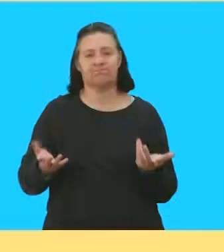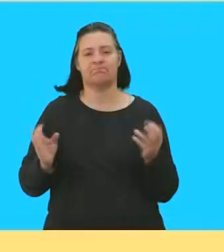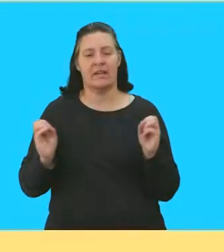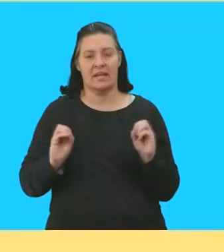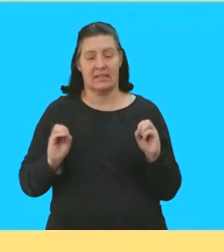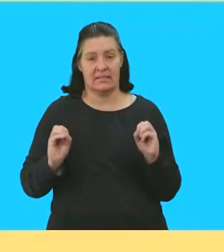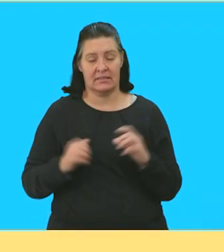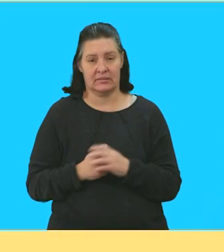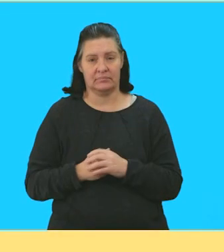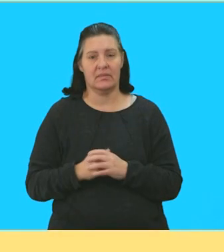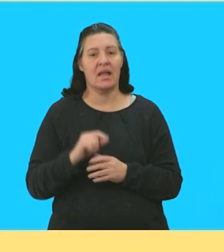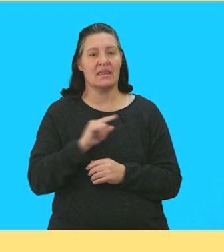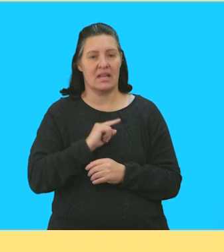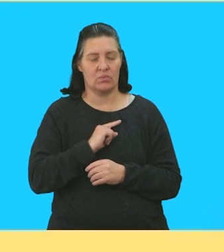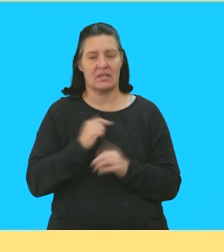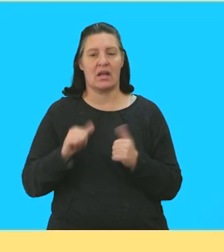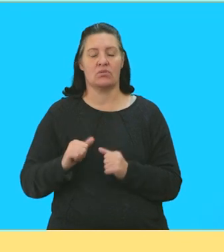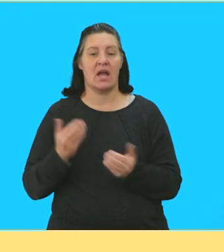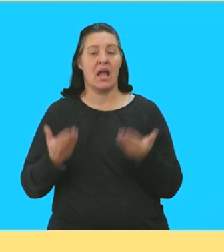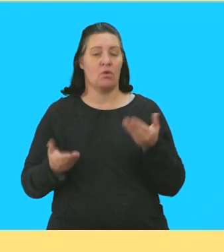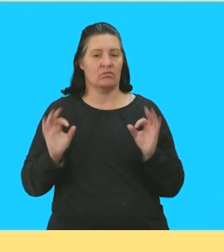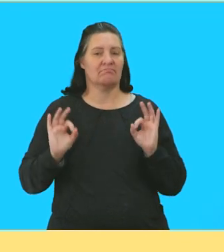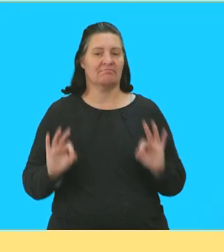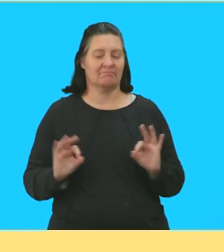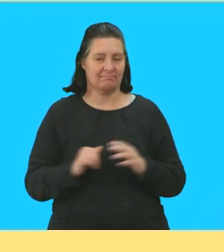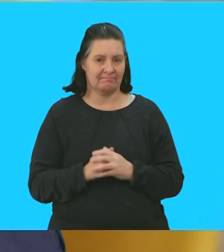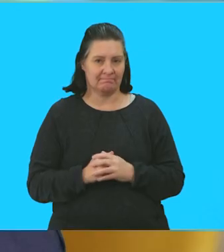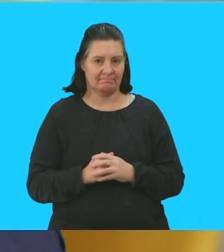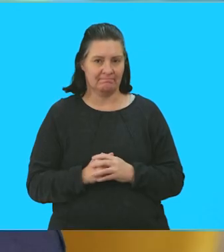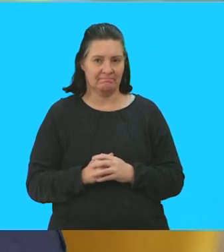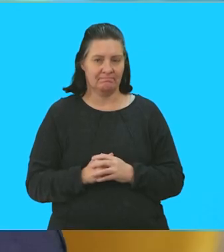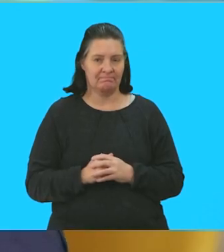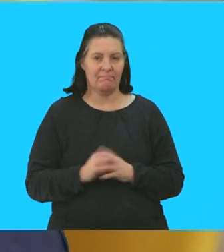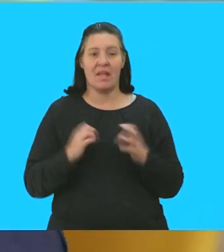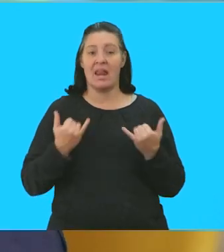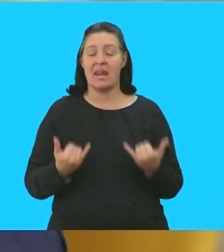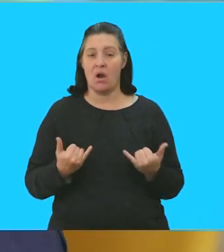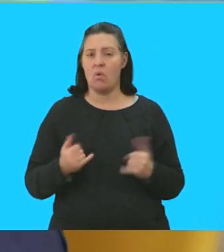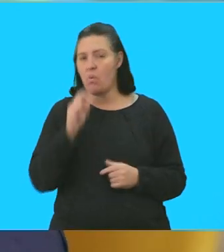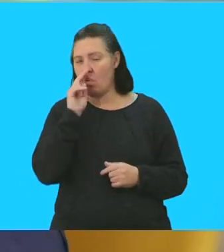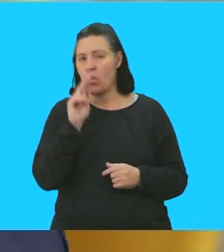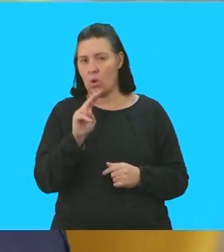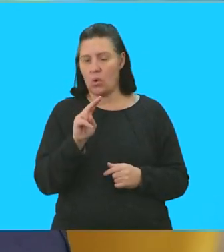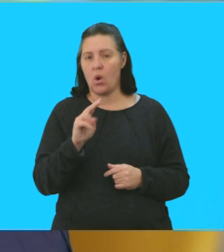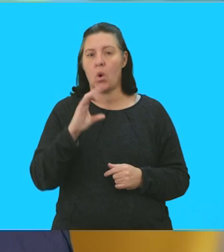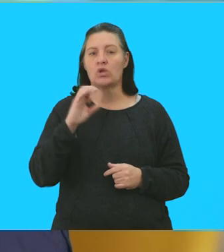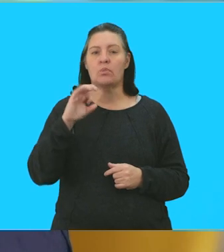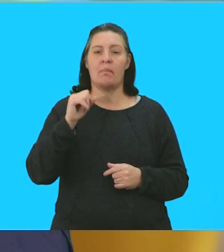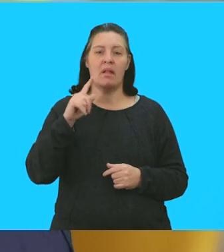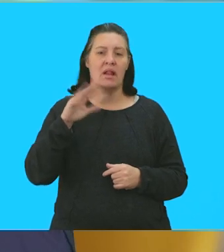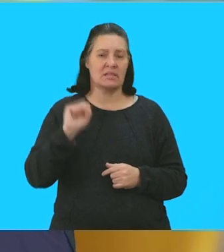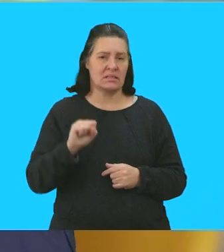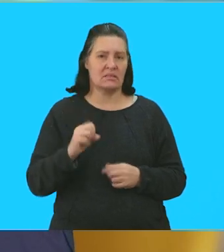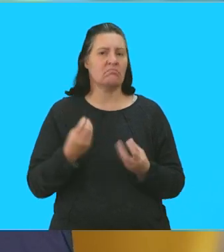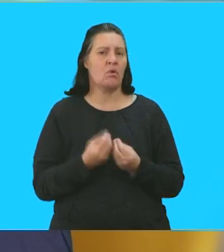on the liabilities. Hence, my accounting equation would have balance. We are now going to look at consumable stores on